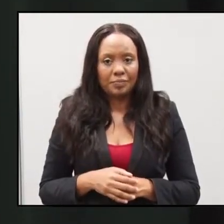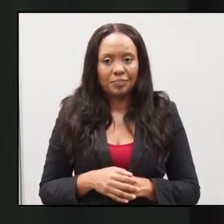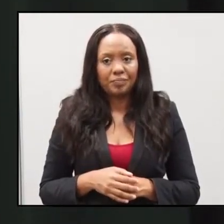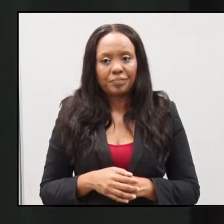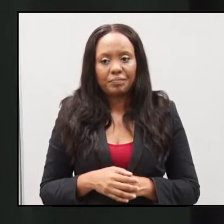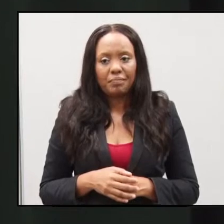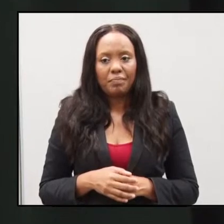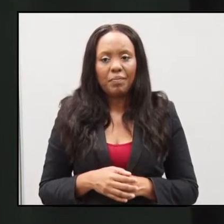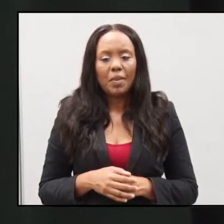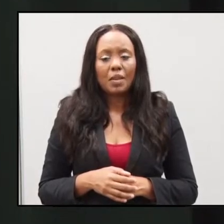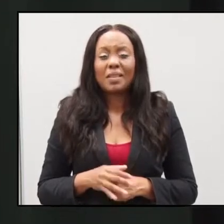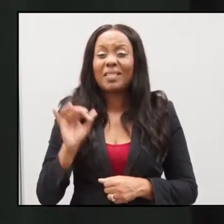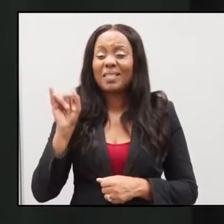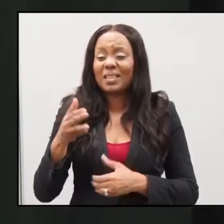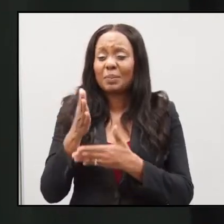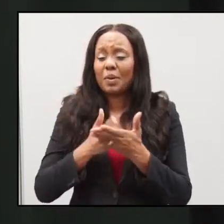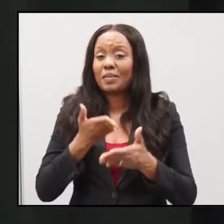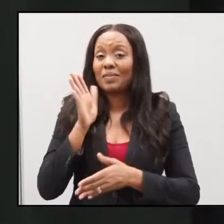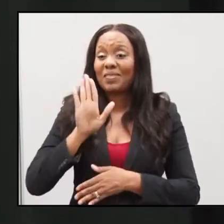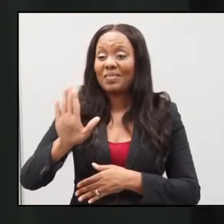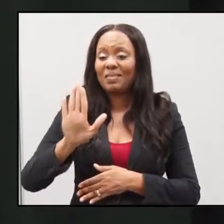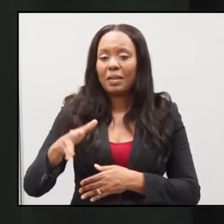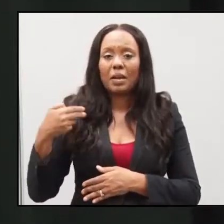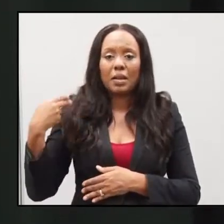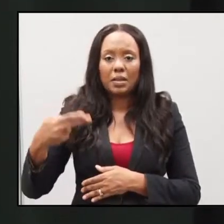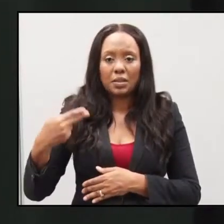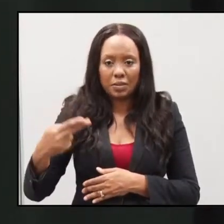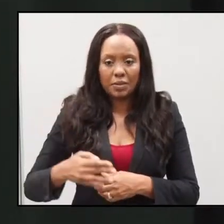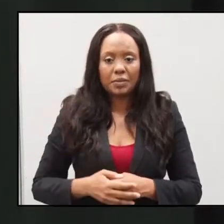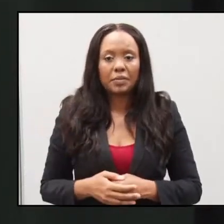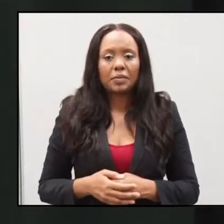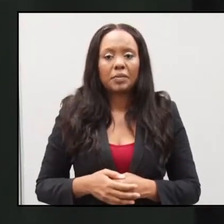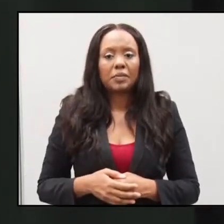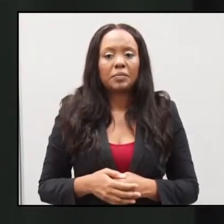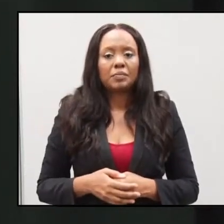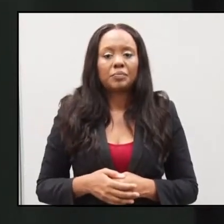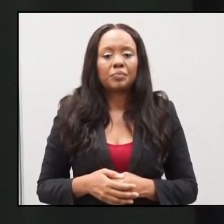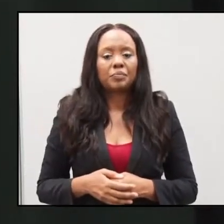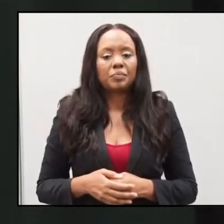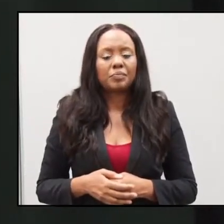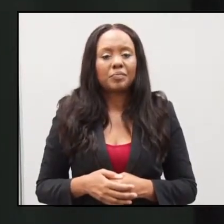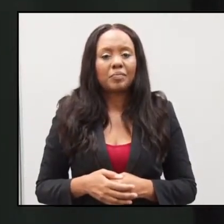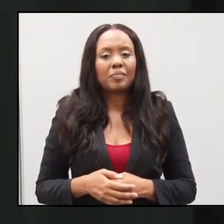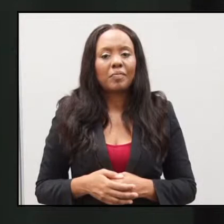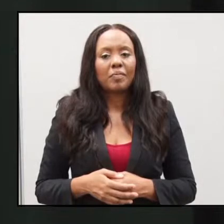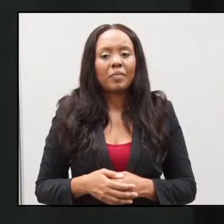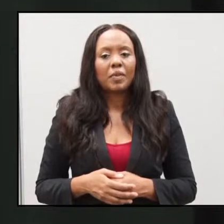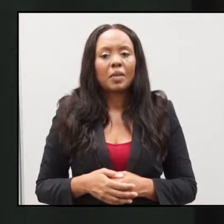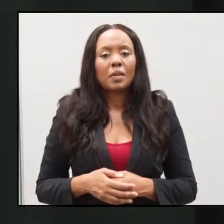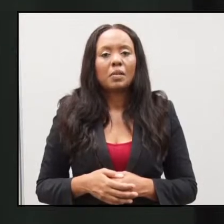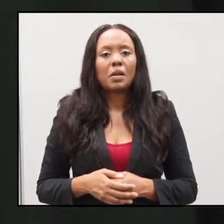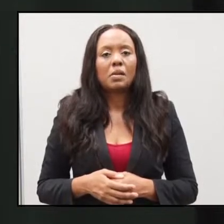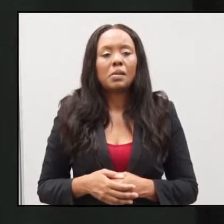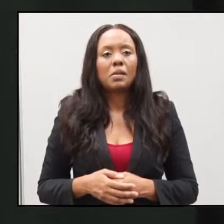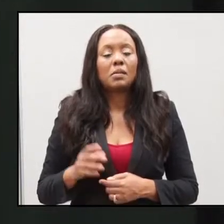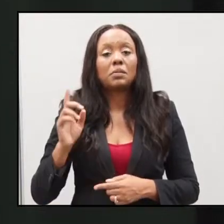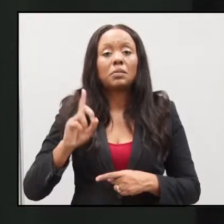what we have inherited as a result of that, because in colonizing this nation, the